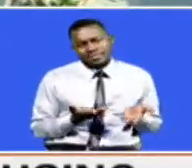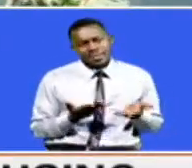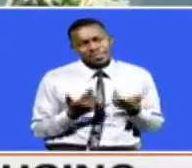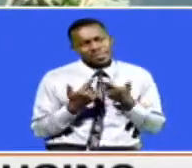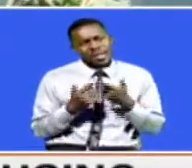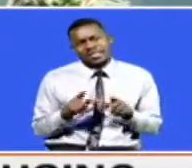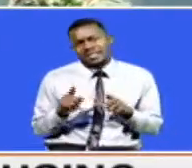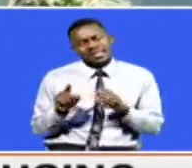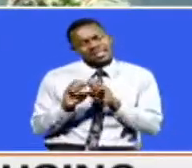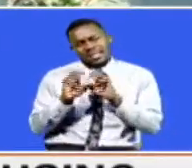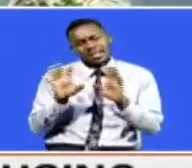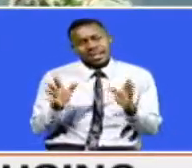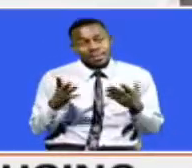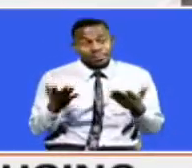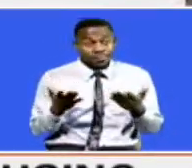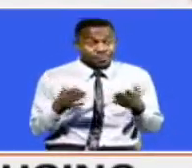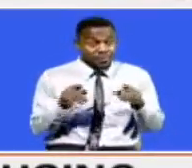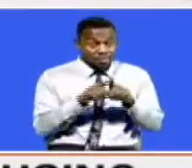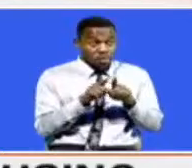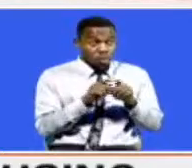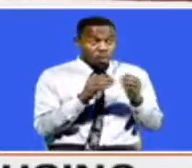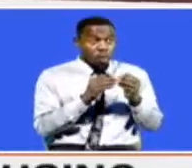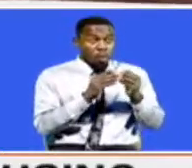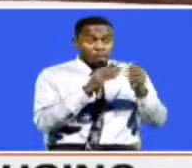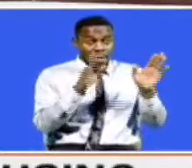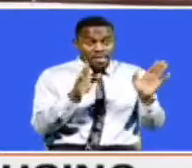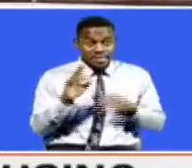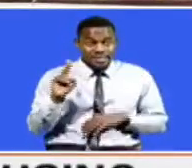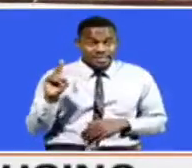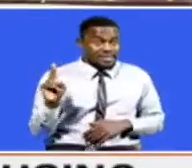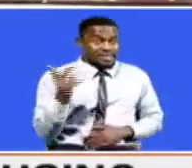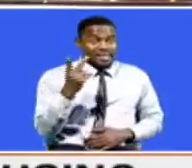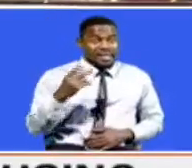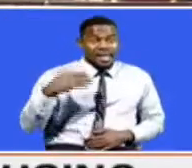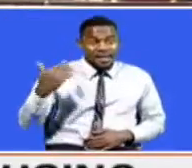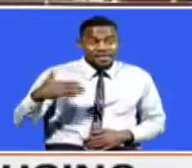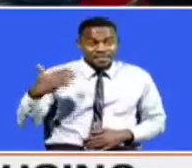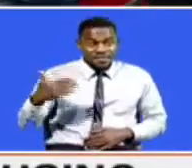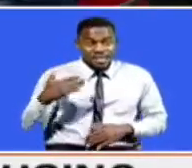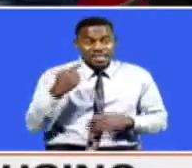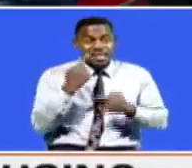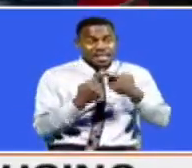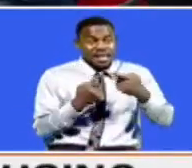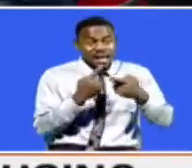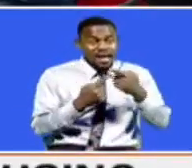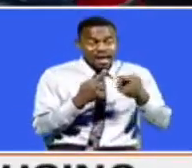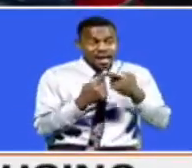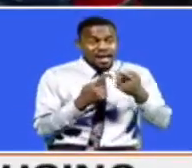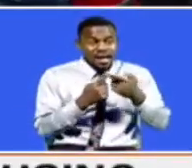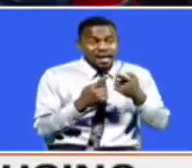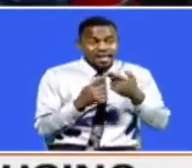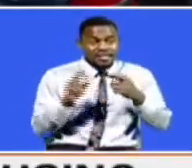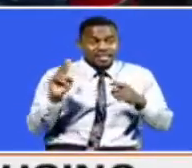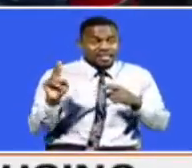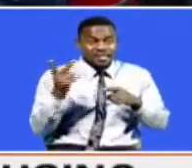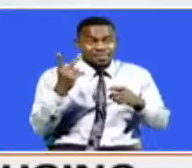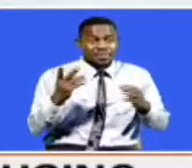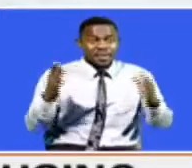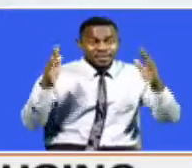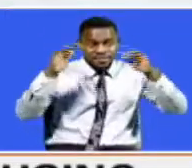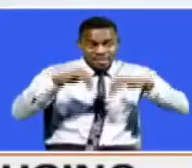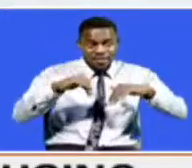speaking during the official opening of the second annual Kenya Diaspora Investment Conference at Kenyatta International Convention